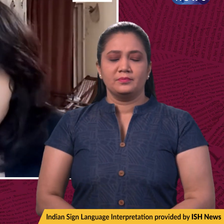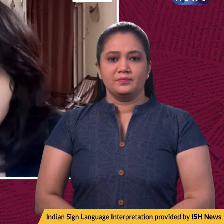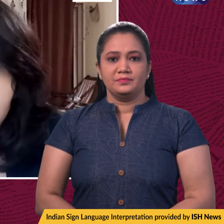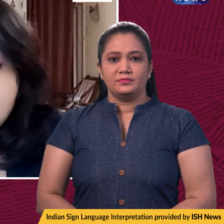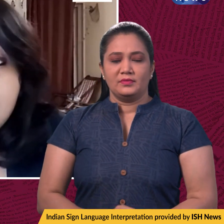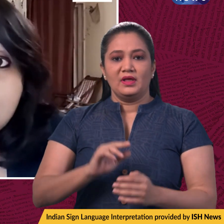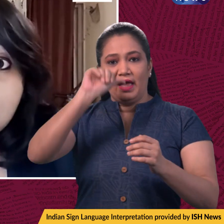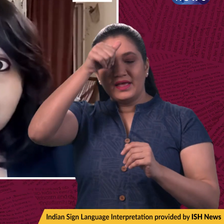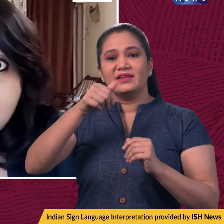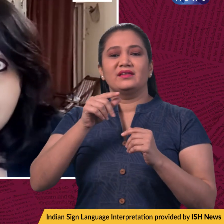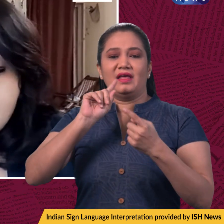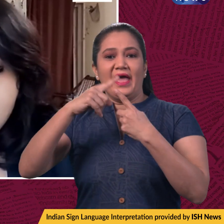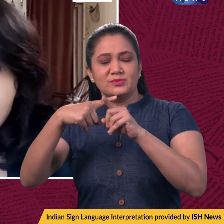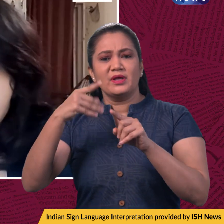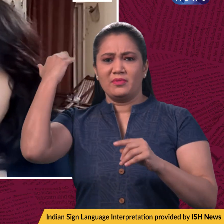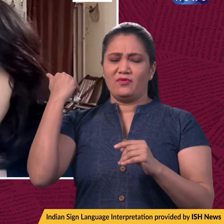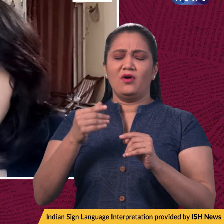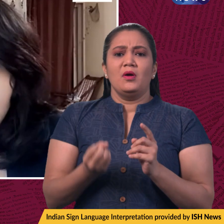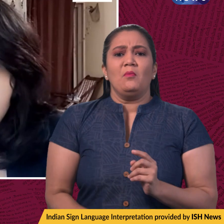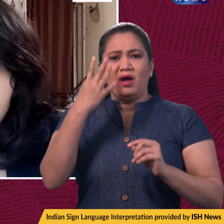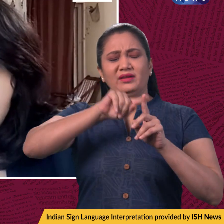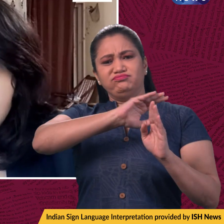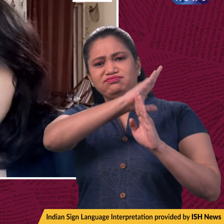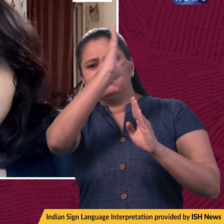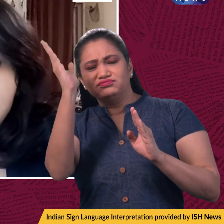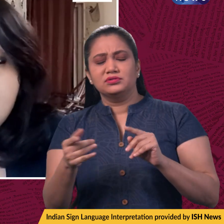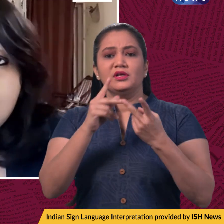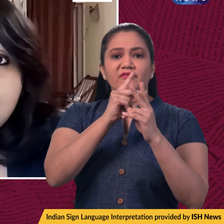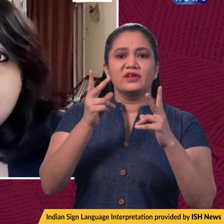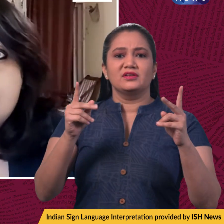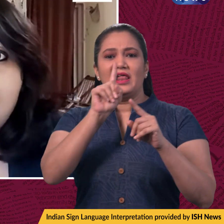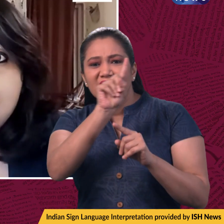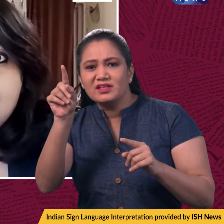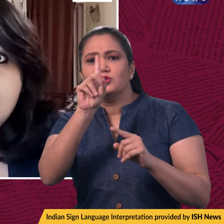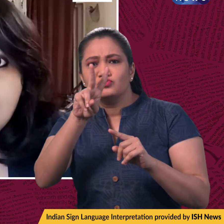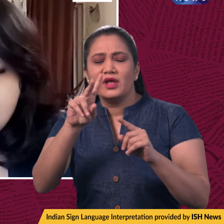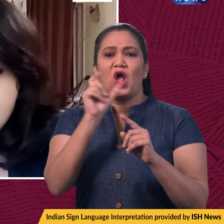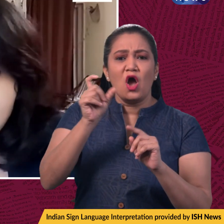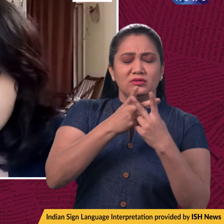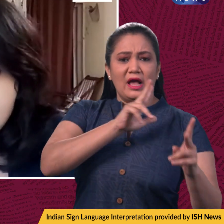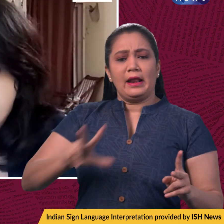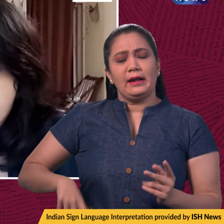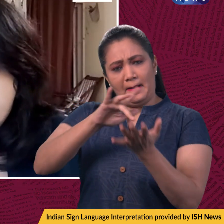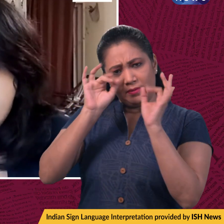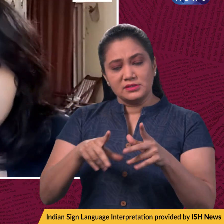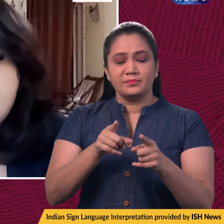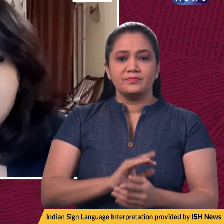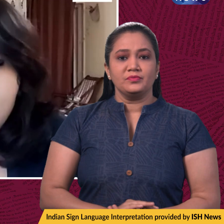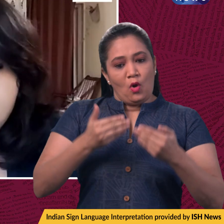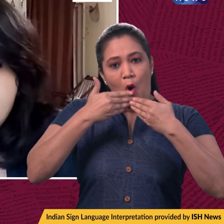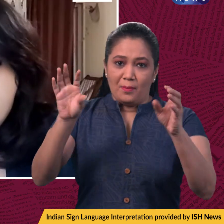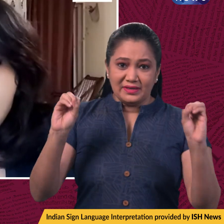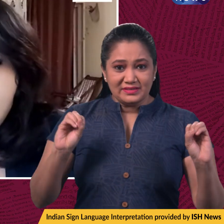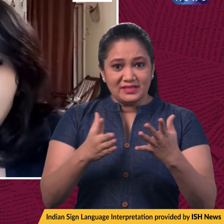afternoon. According to the Indian Express, earlier in the day, chaos prevailed in several pre-university colleges in Karnataka, which